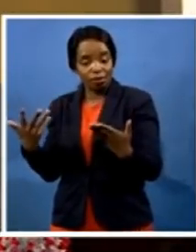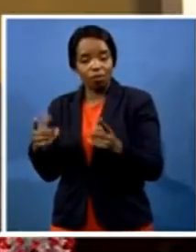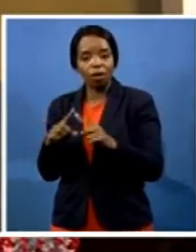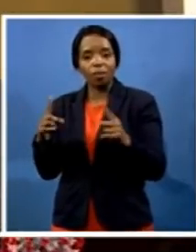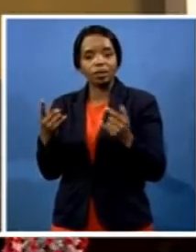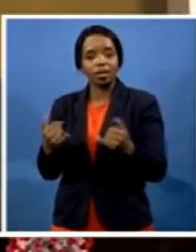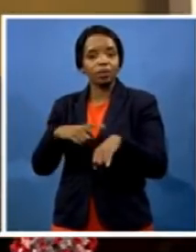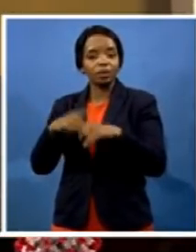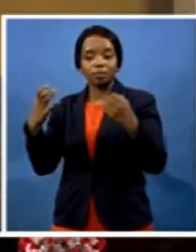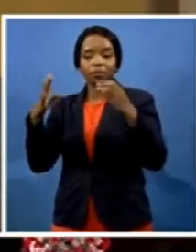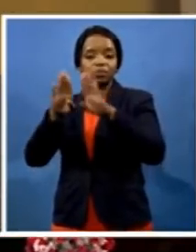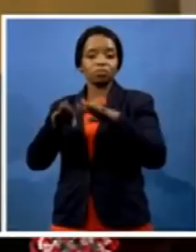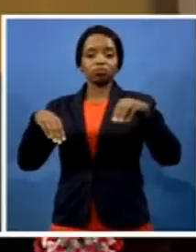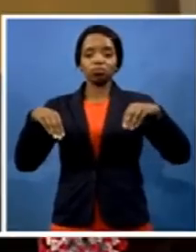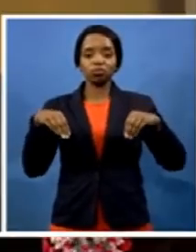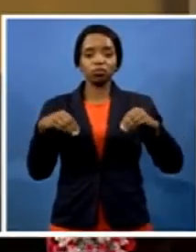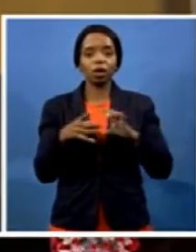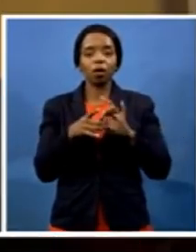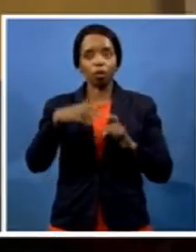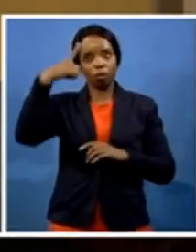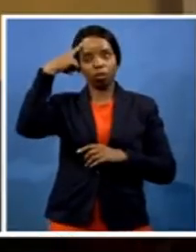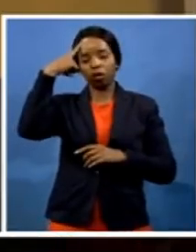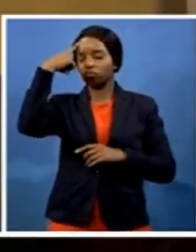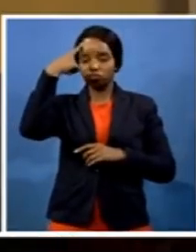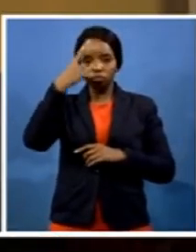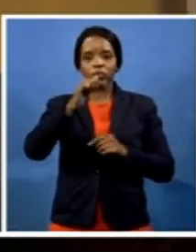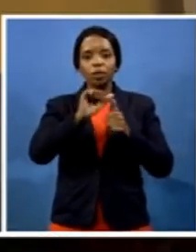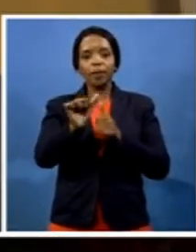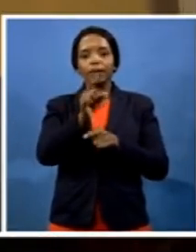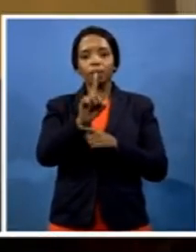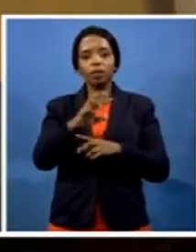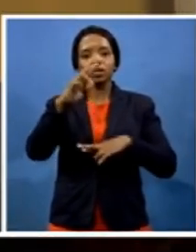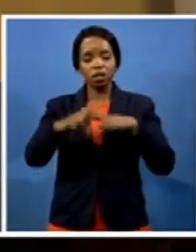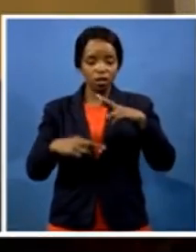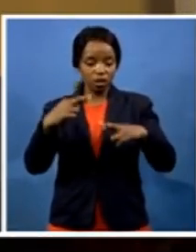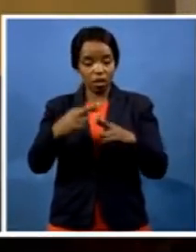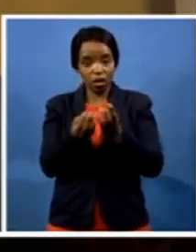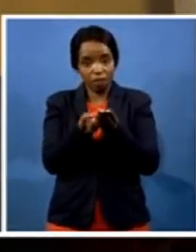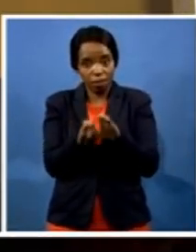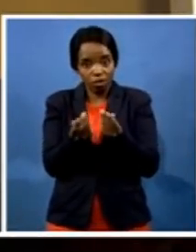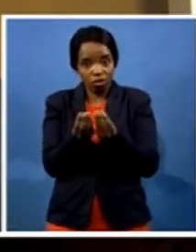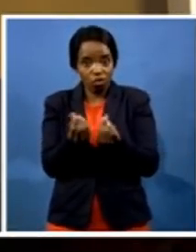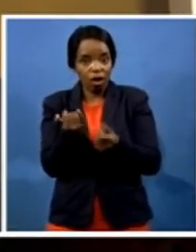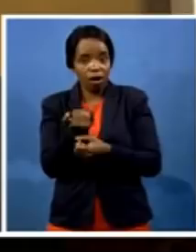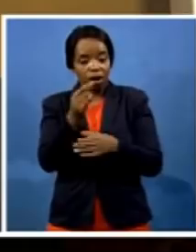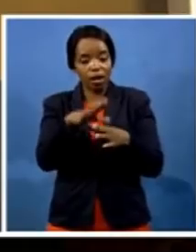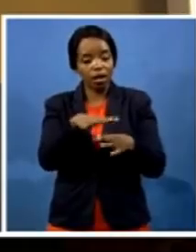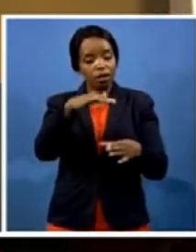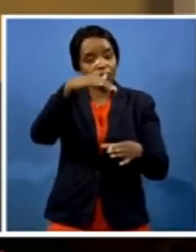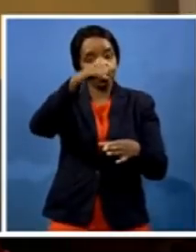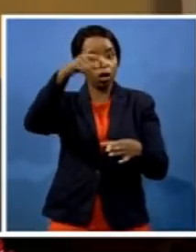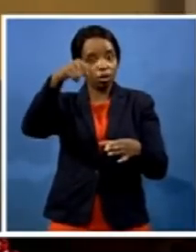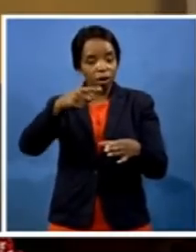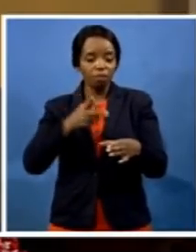he's decided to turn the recycling material into something that can be productive and helpful during these corona times.